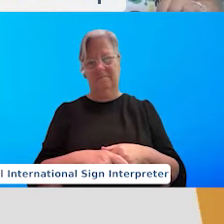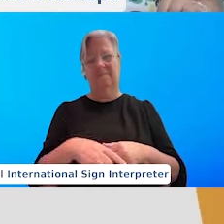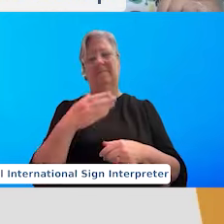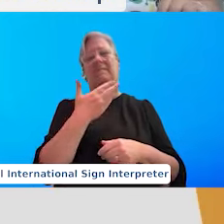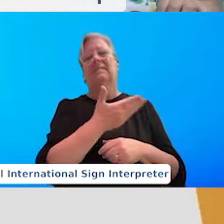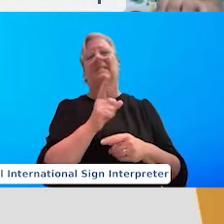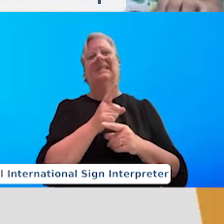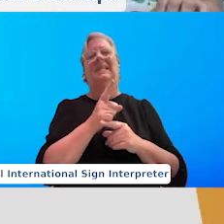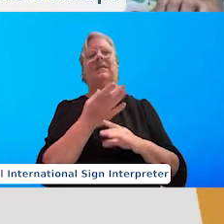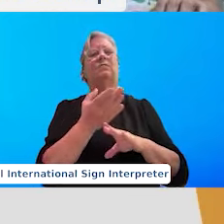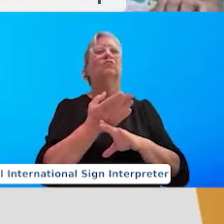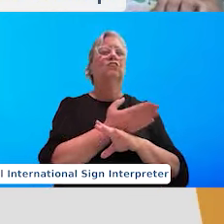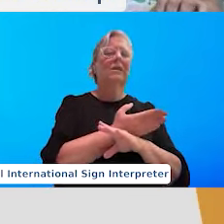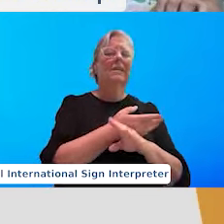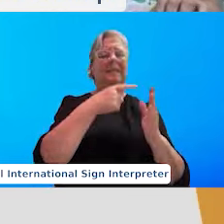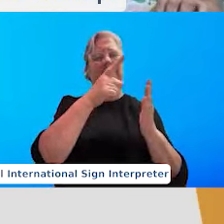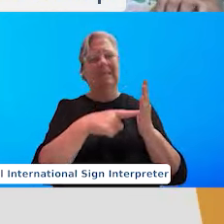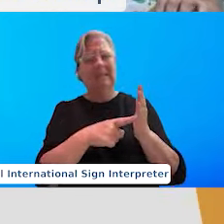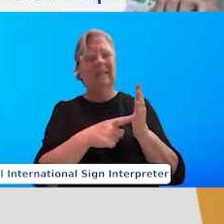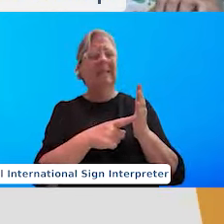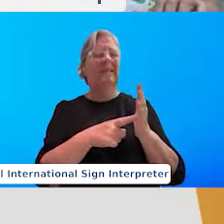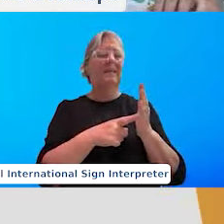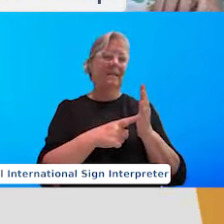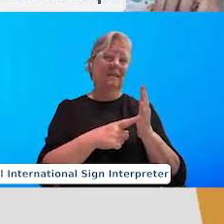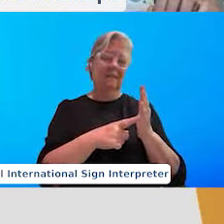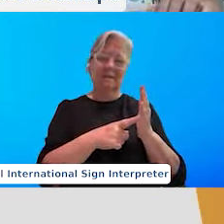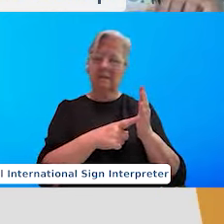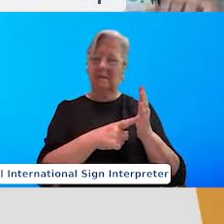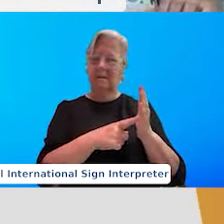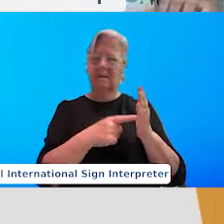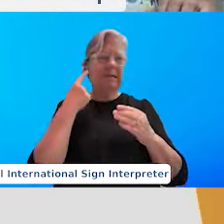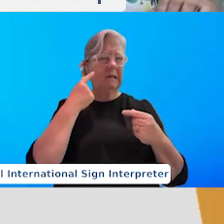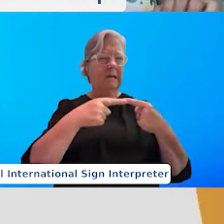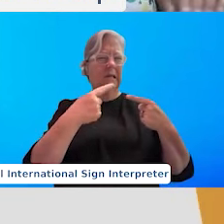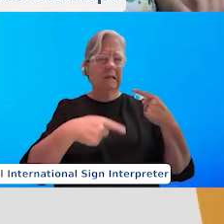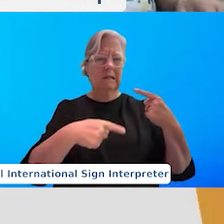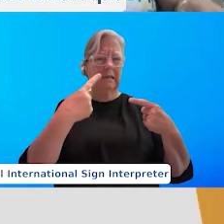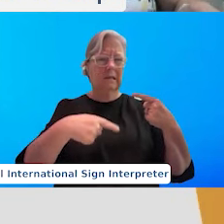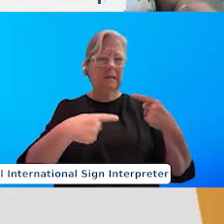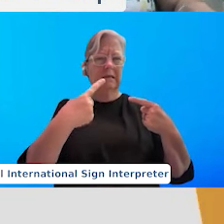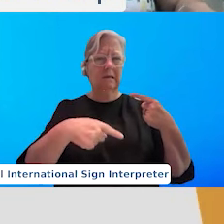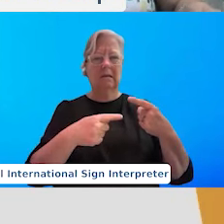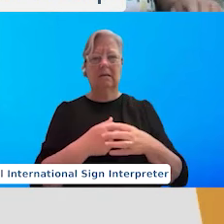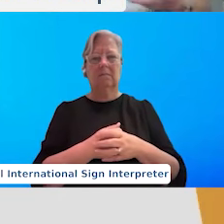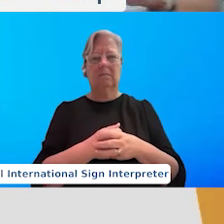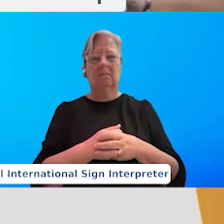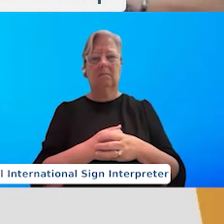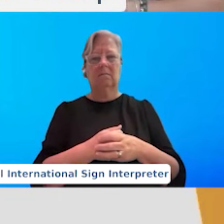for social protection and inclusive services. Next.